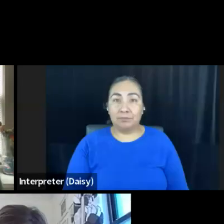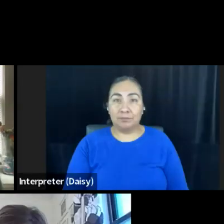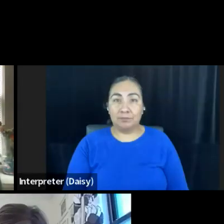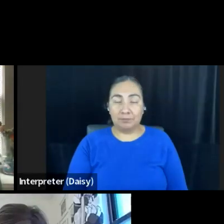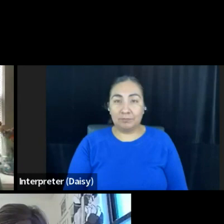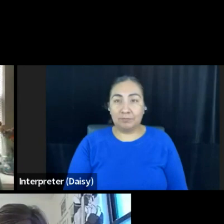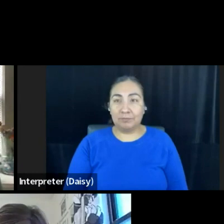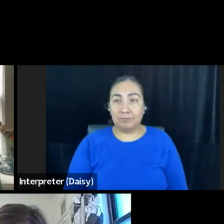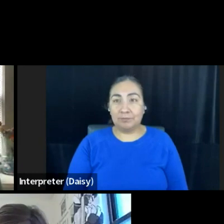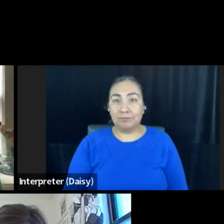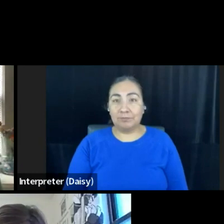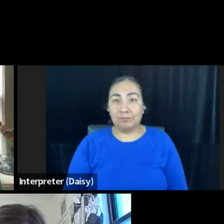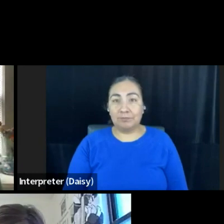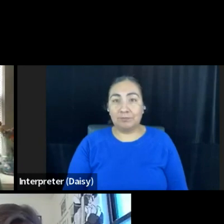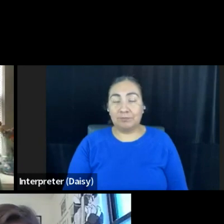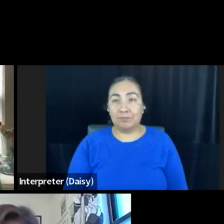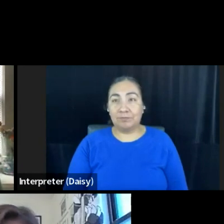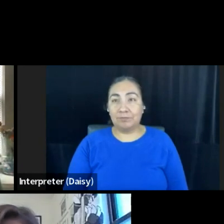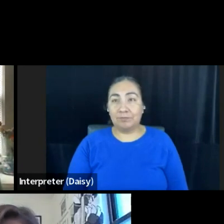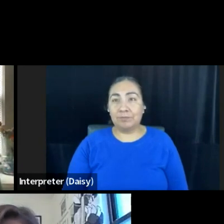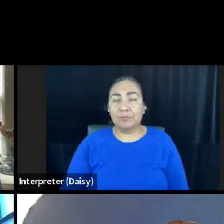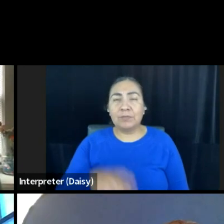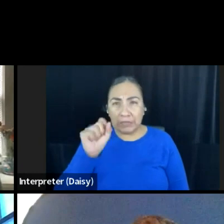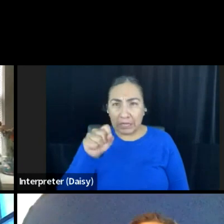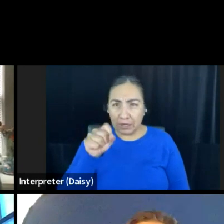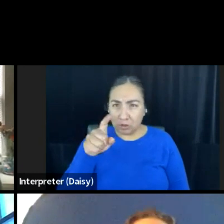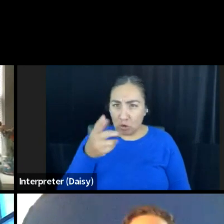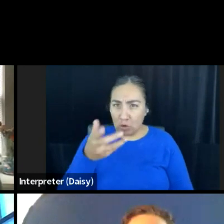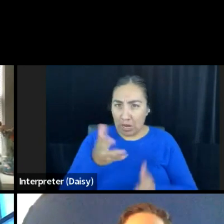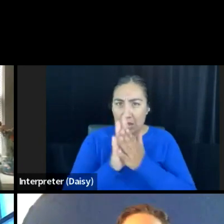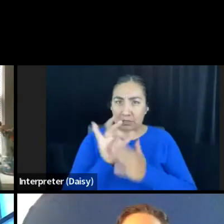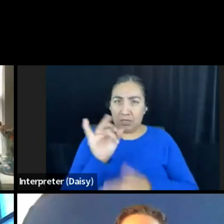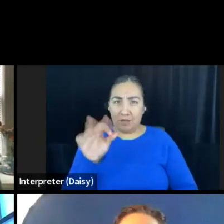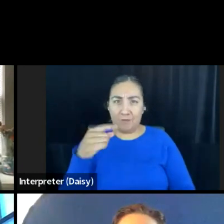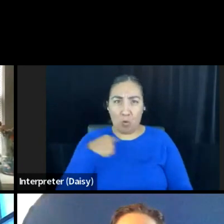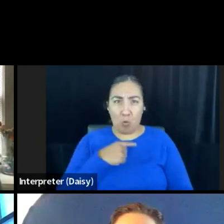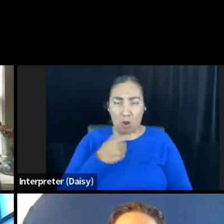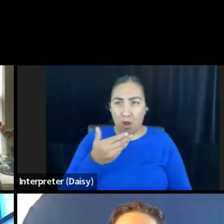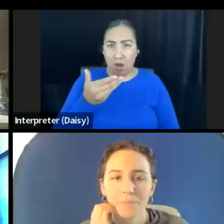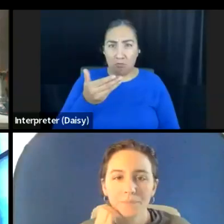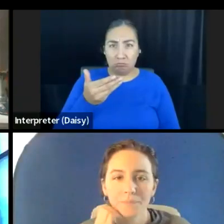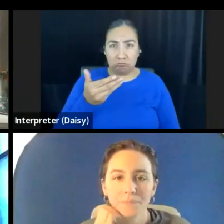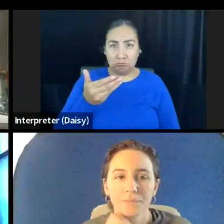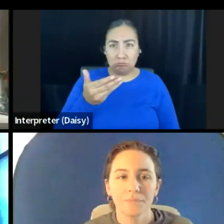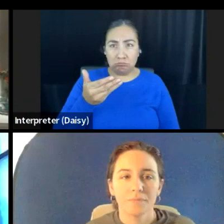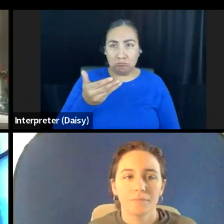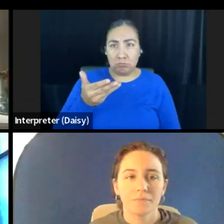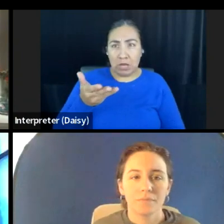Rachel, yes, I think were you asking if we're inviting anybody to speak?